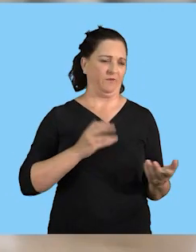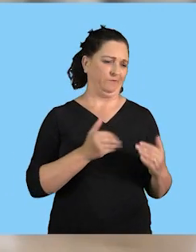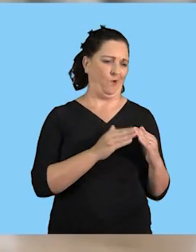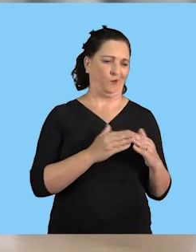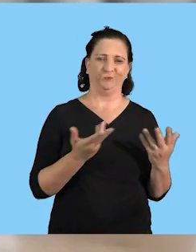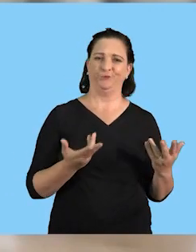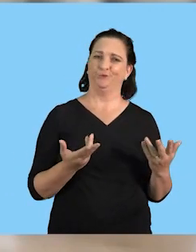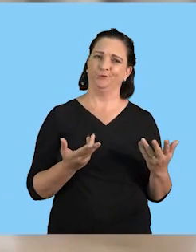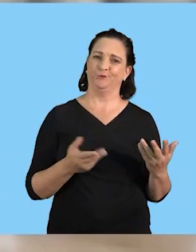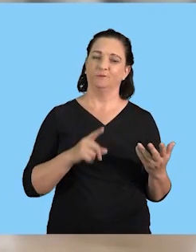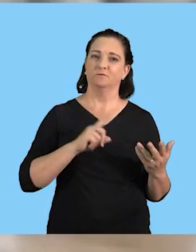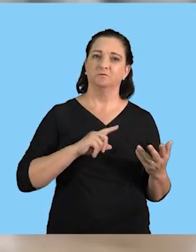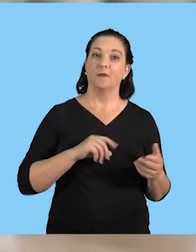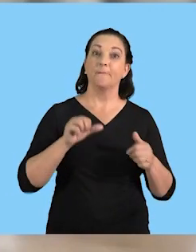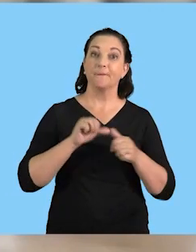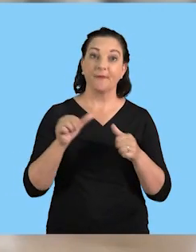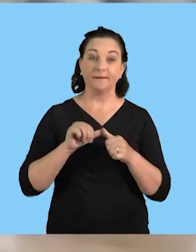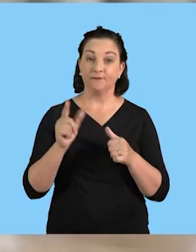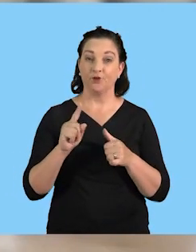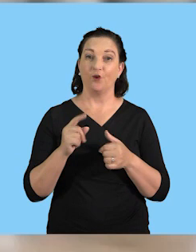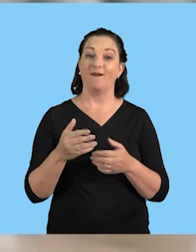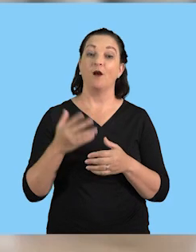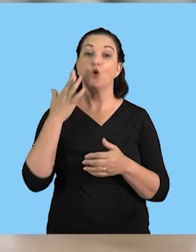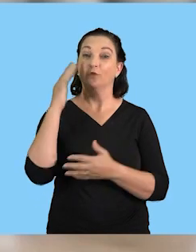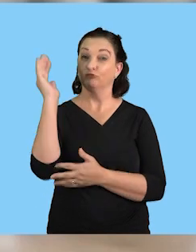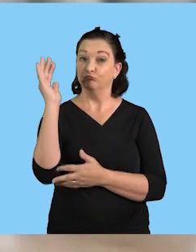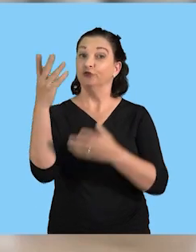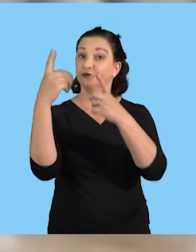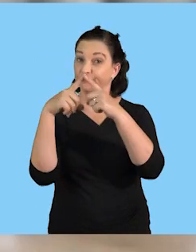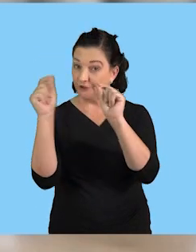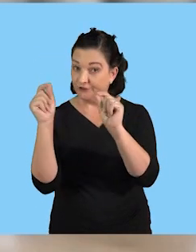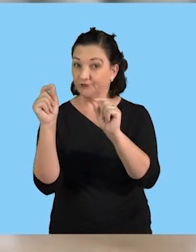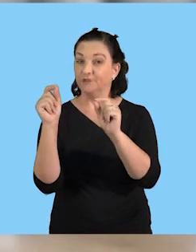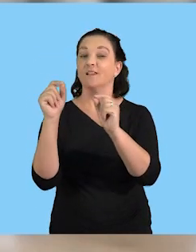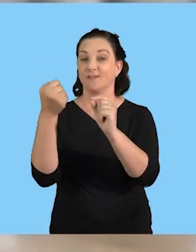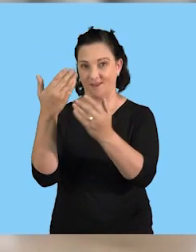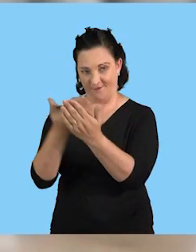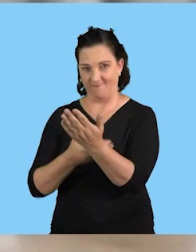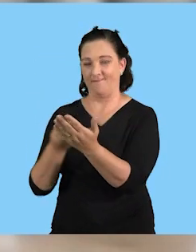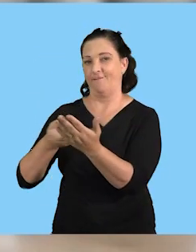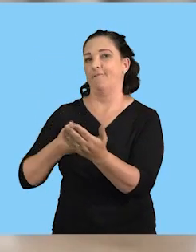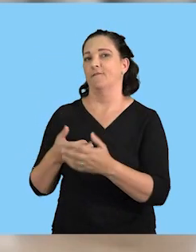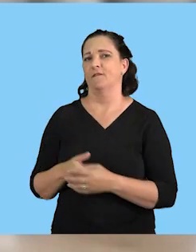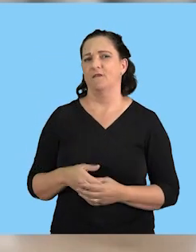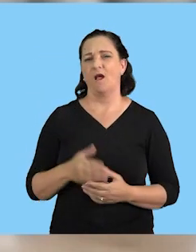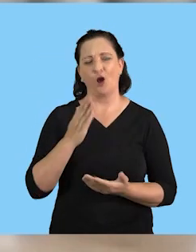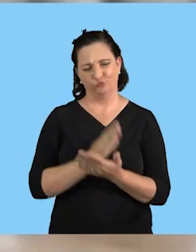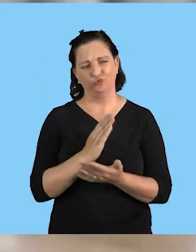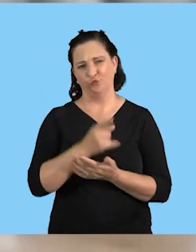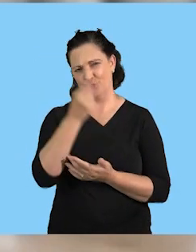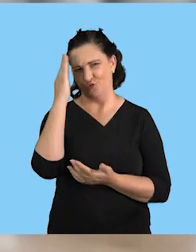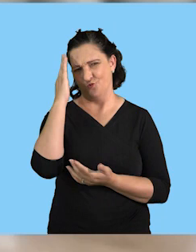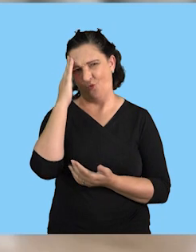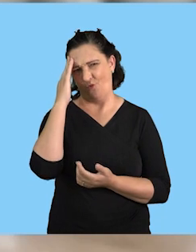of your house. Do you understand? So it is much better when it's given to you after the presentation. So these are flyers. I'm sure you're familiar